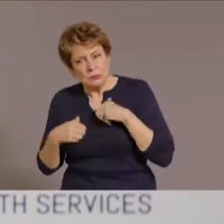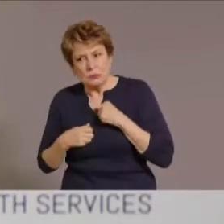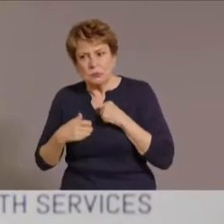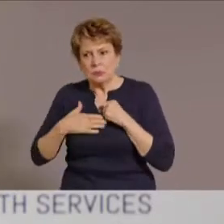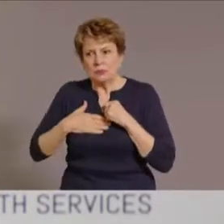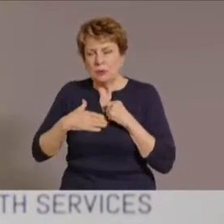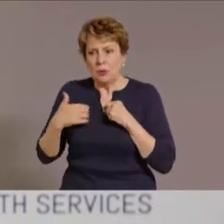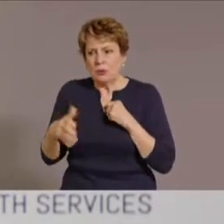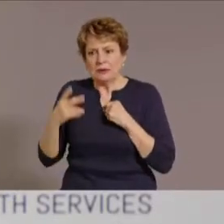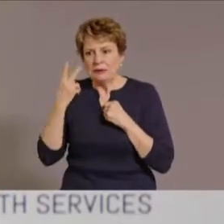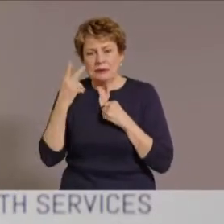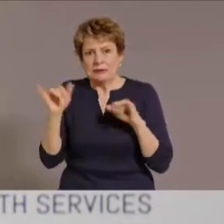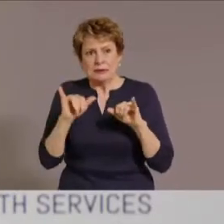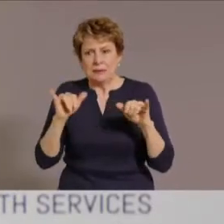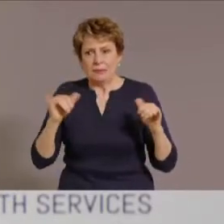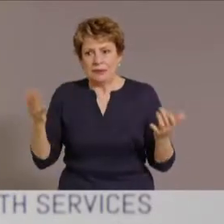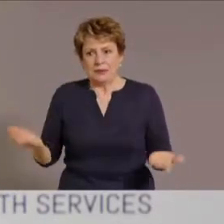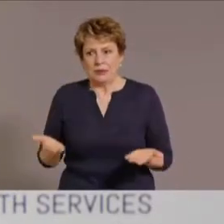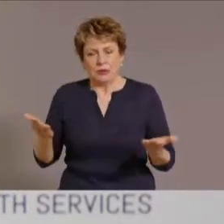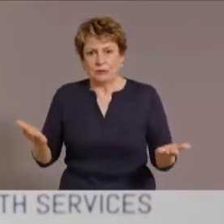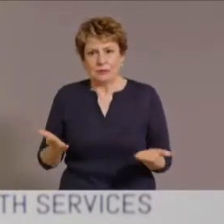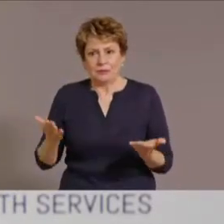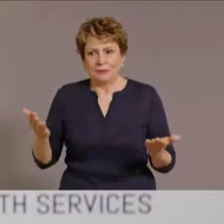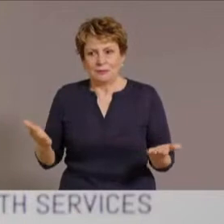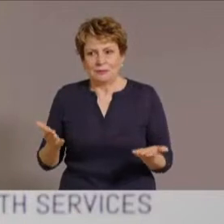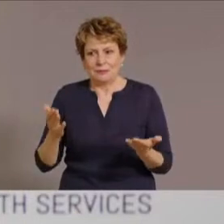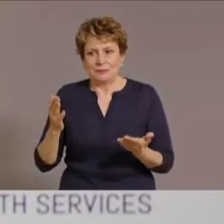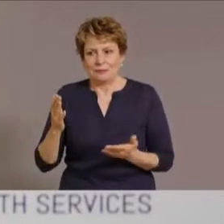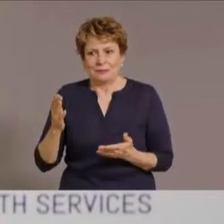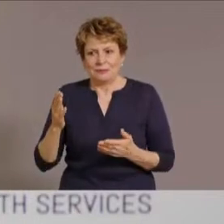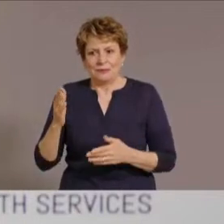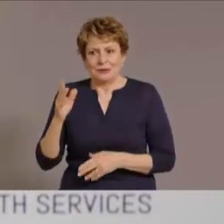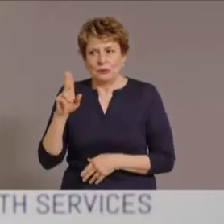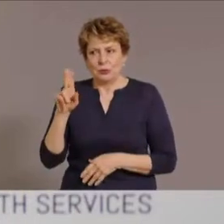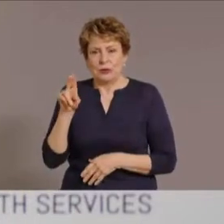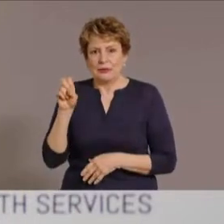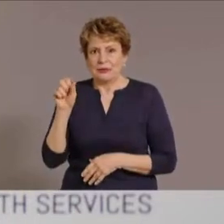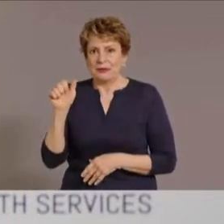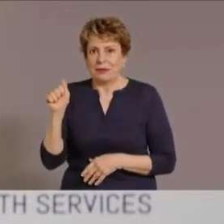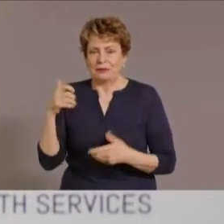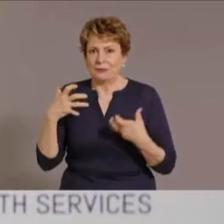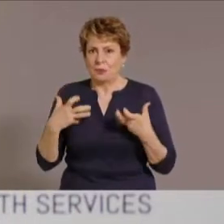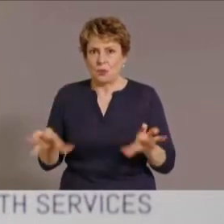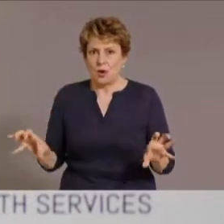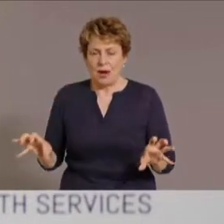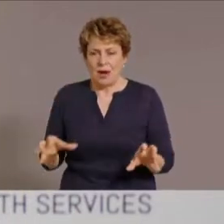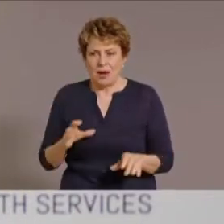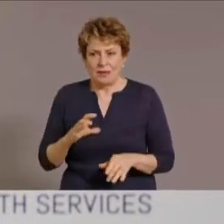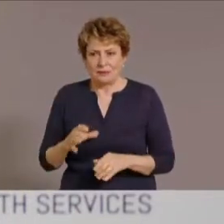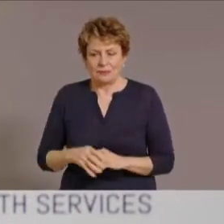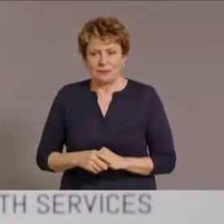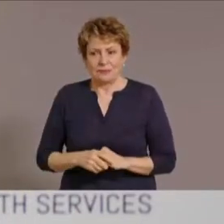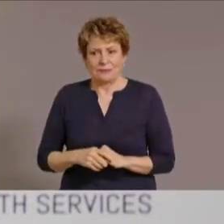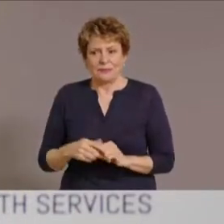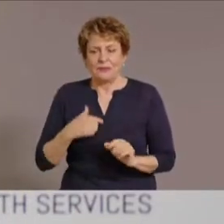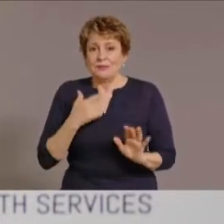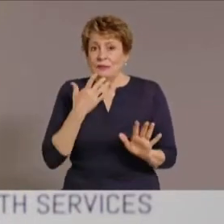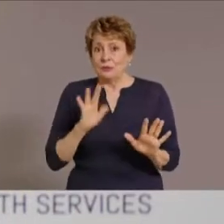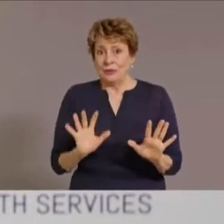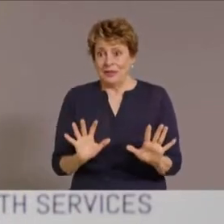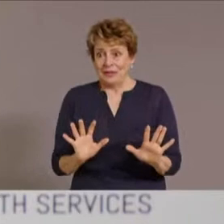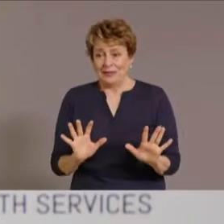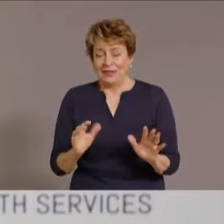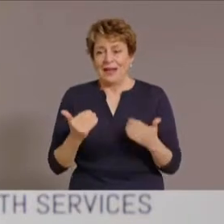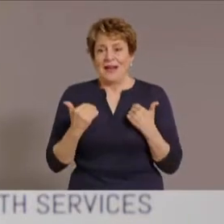in the United States, we're very fortunate. We have the tools that we need. You know, we know that wearing a mask, staying physically